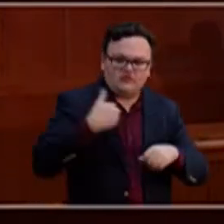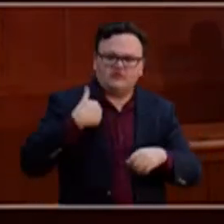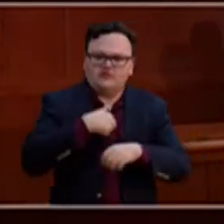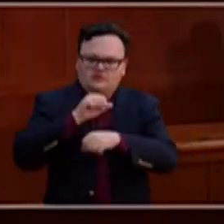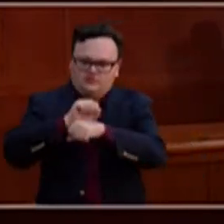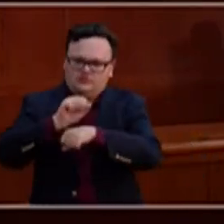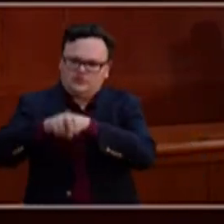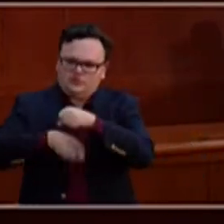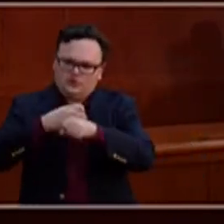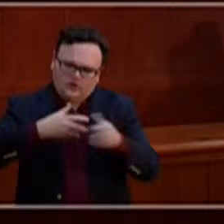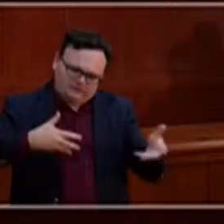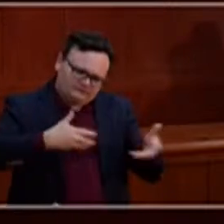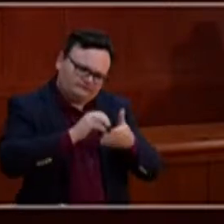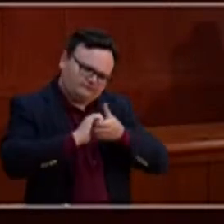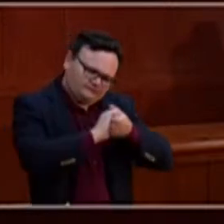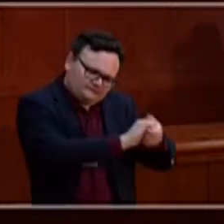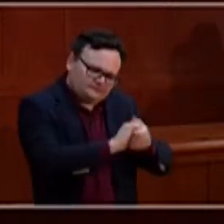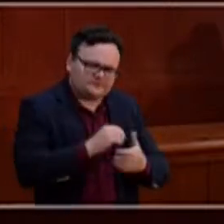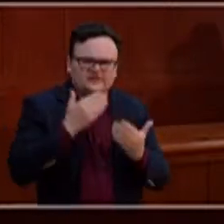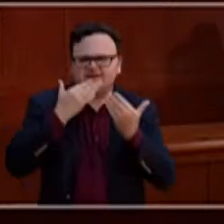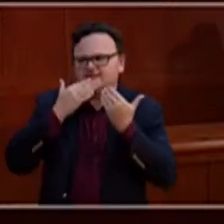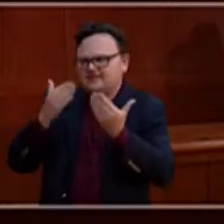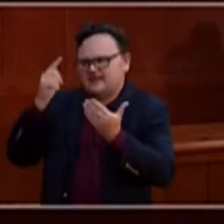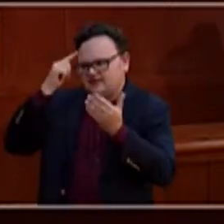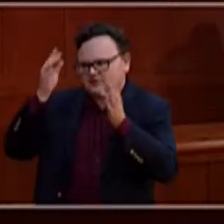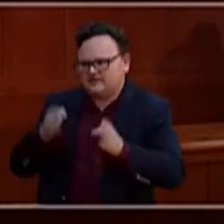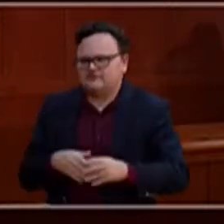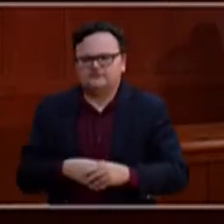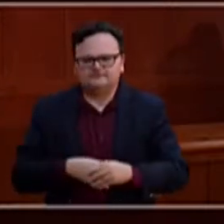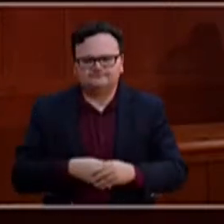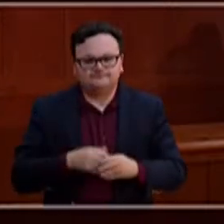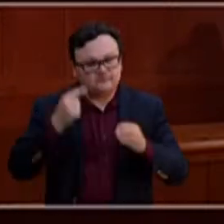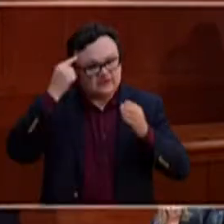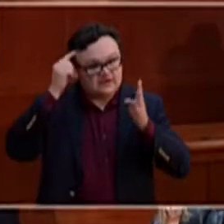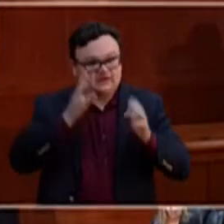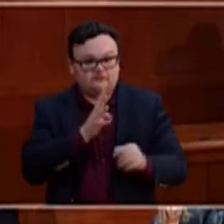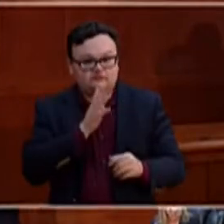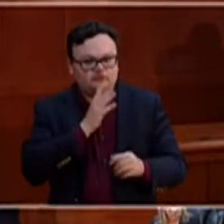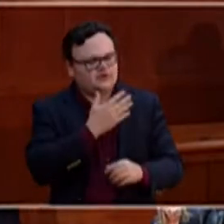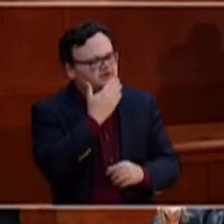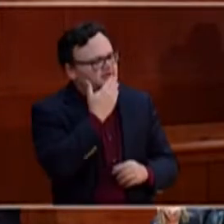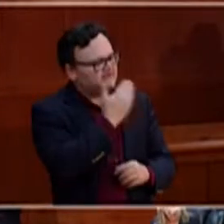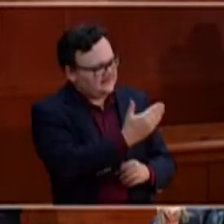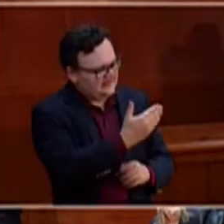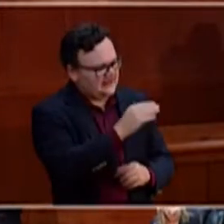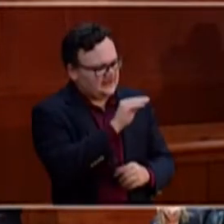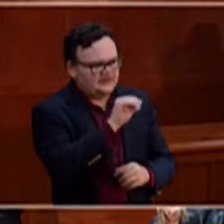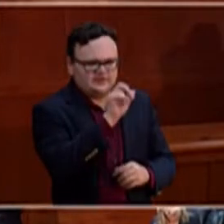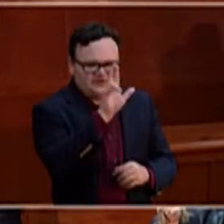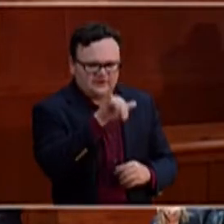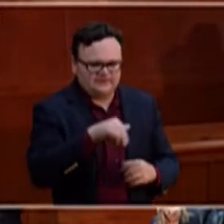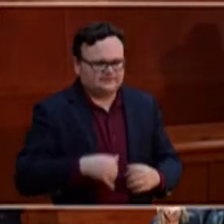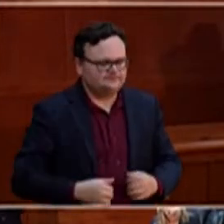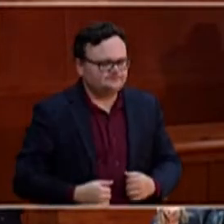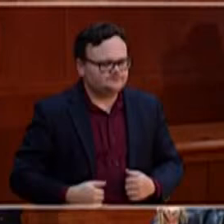every single day. Thank you, Governor. Thank you. And, you know, we very much are